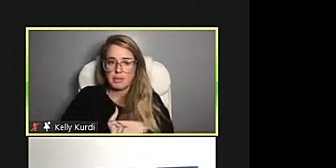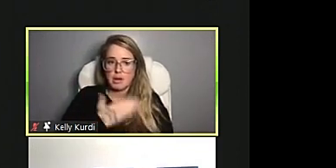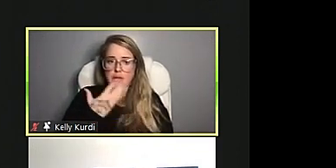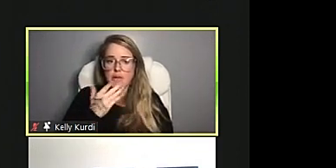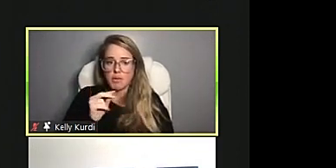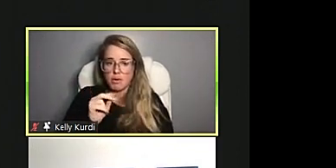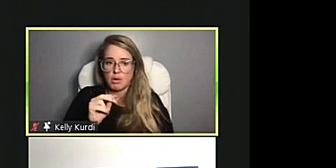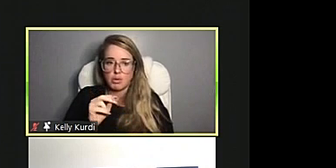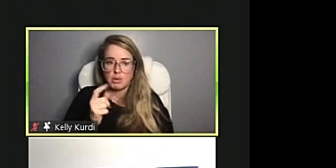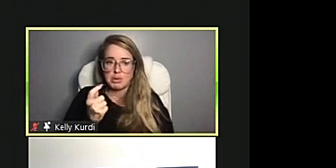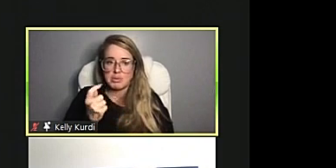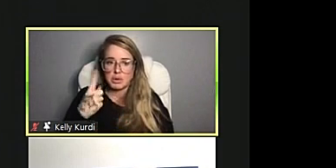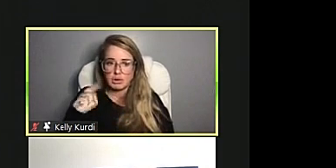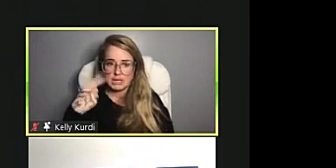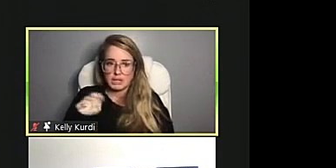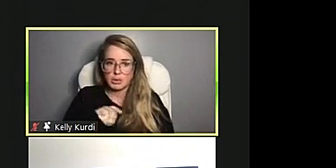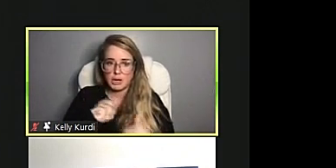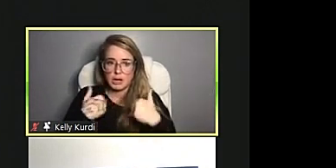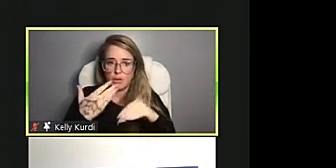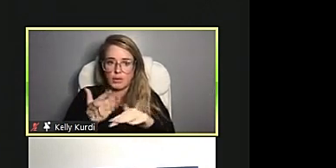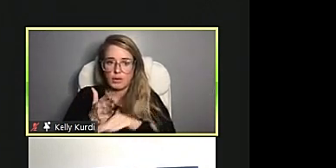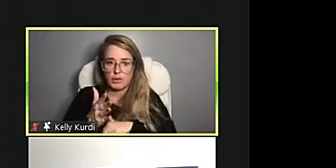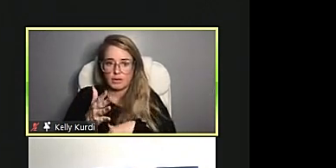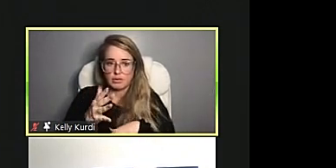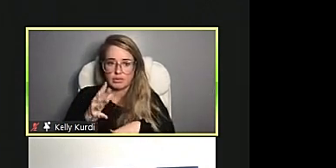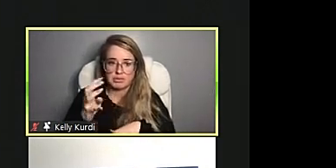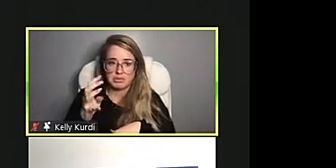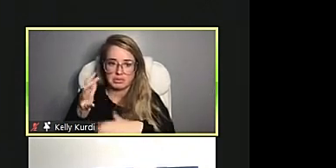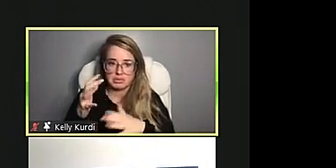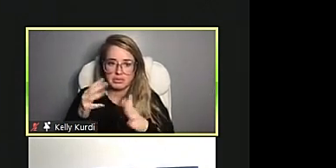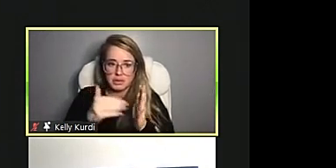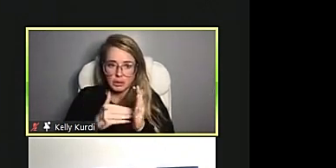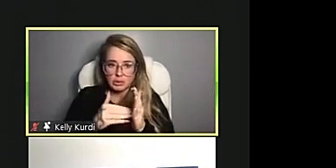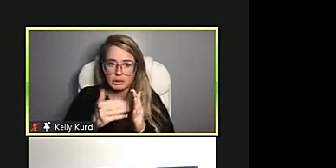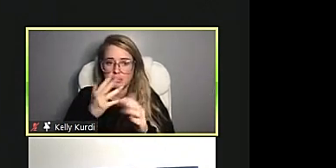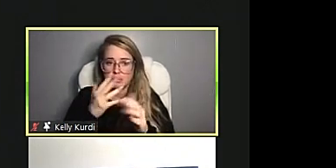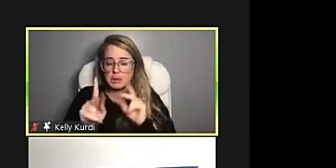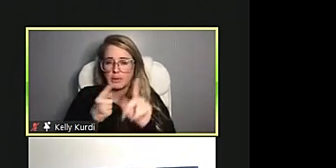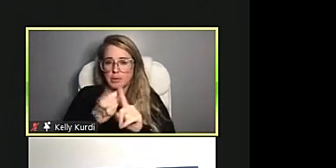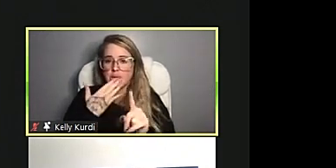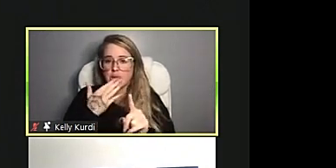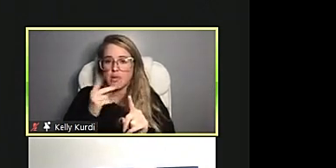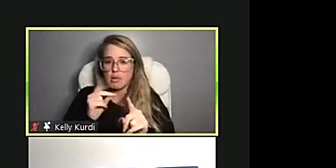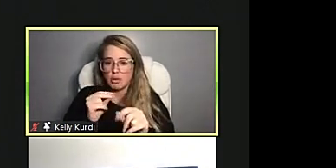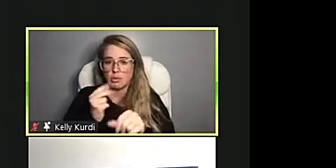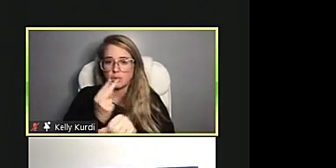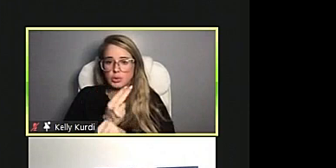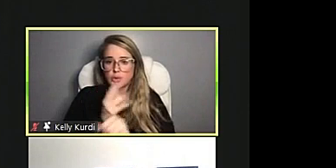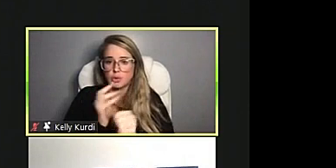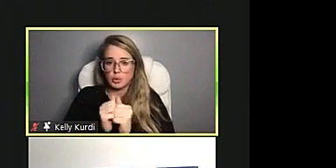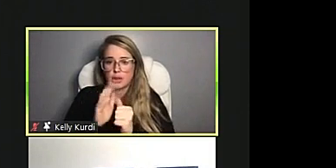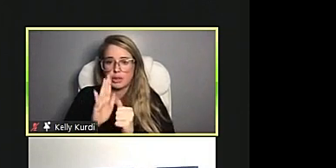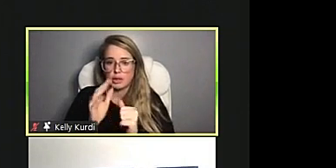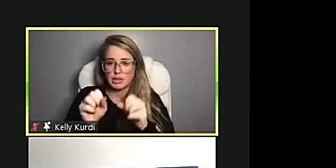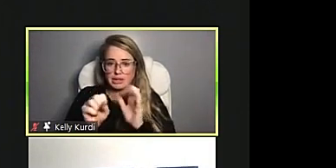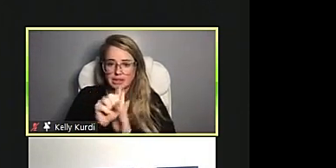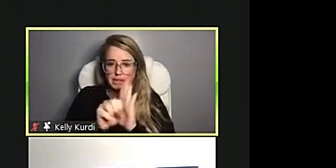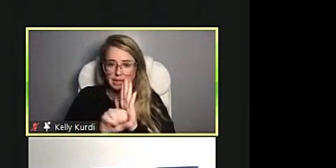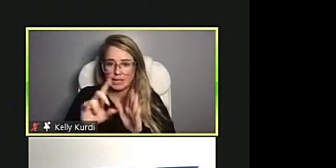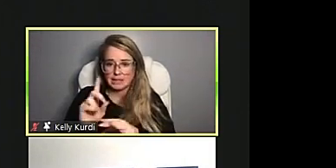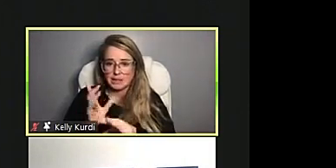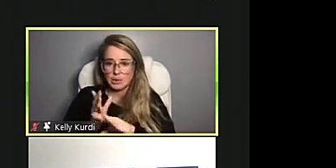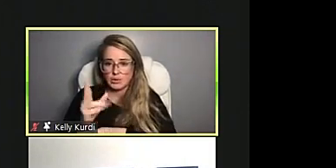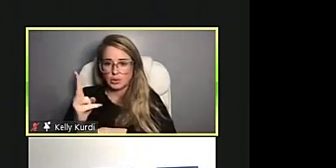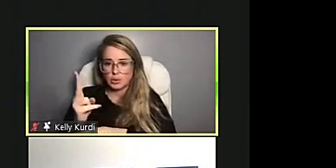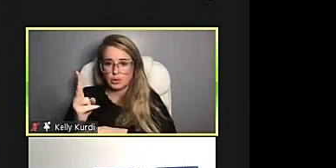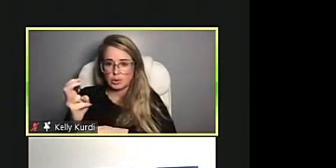over 405,000 Colorado residents using it in conjunction with their state ID or driver's license. Over 200,000 people